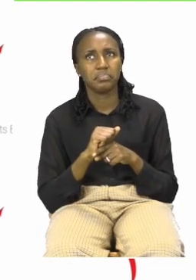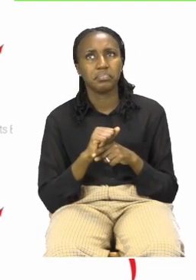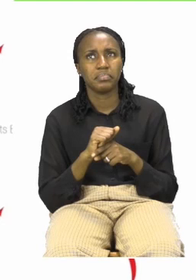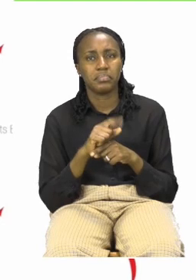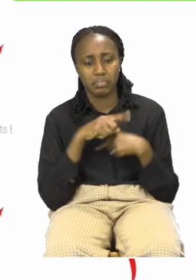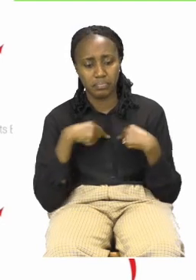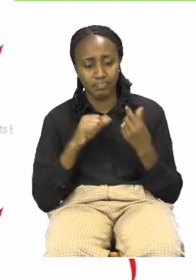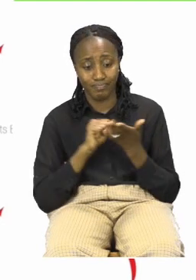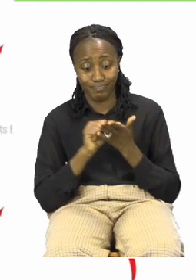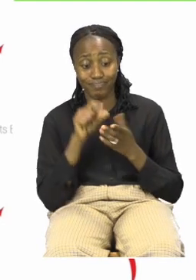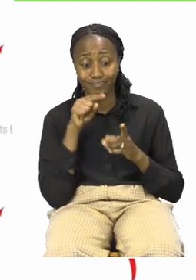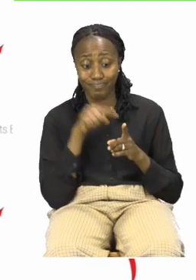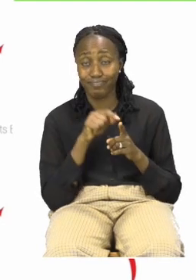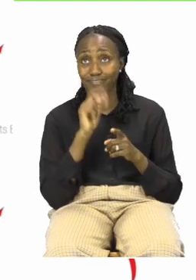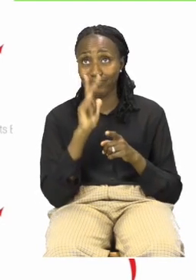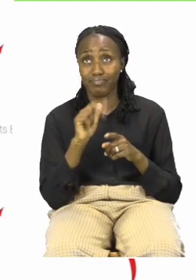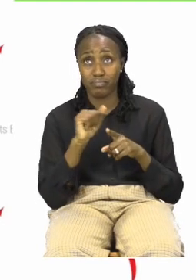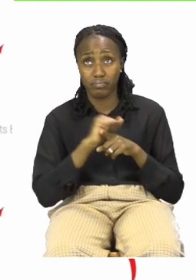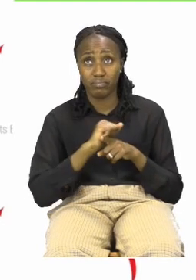these coaches